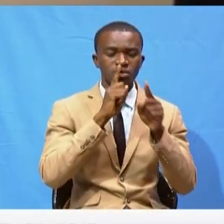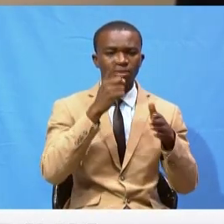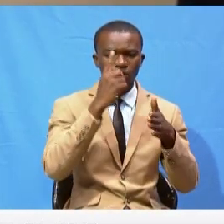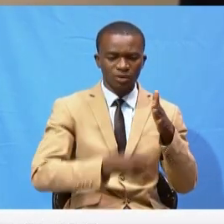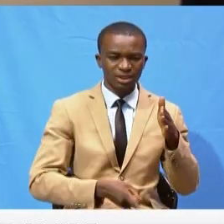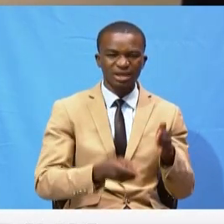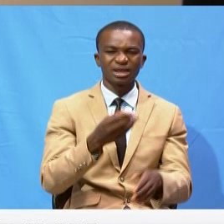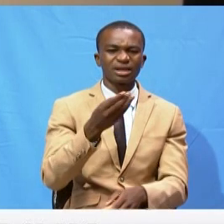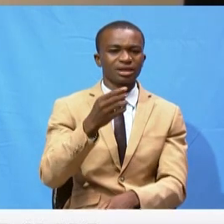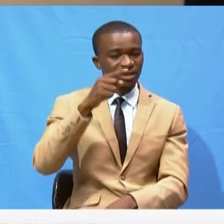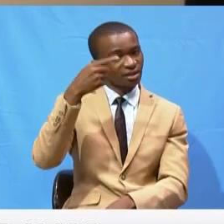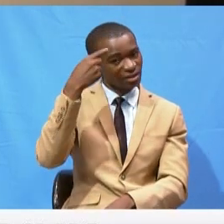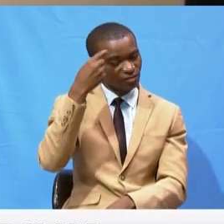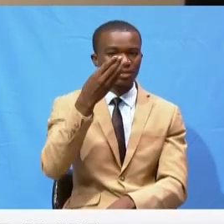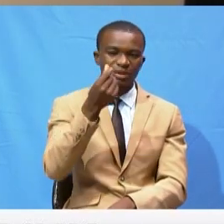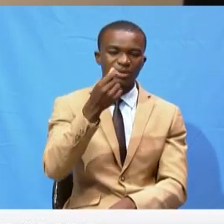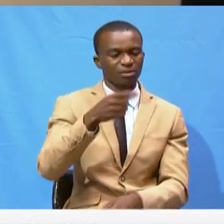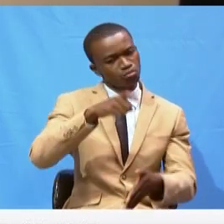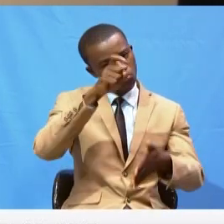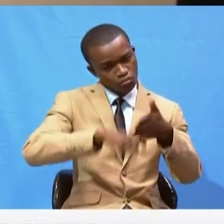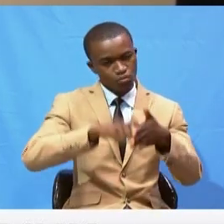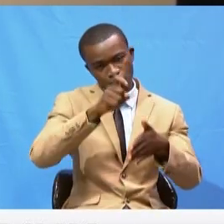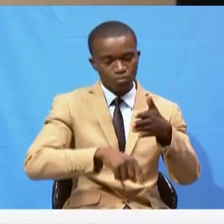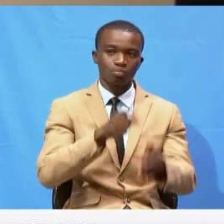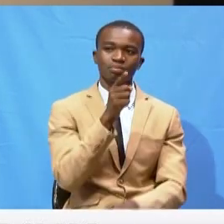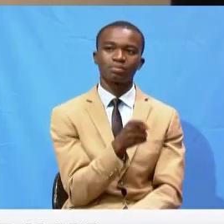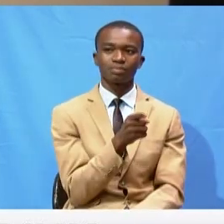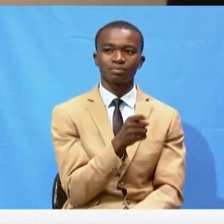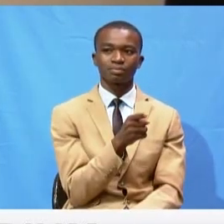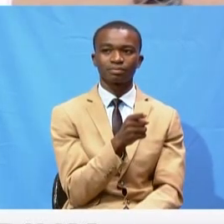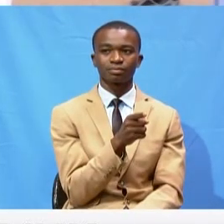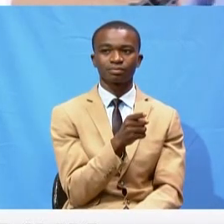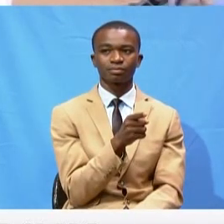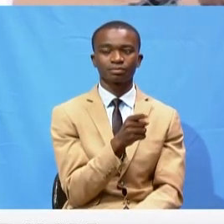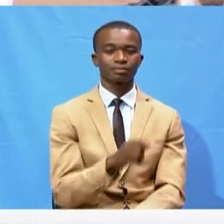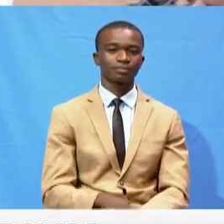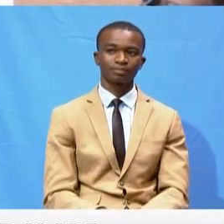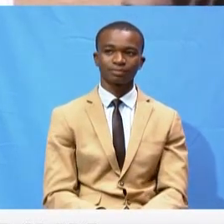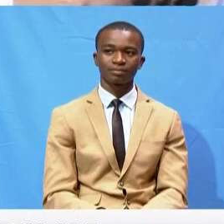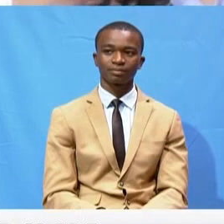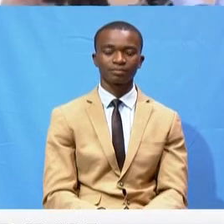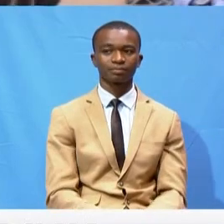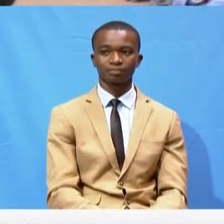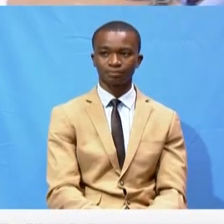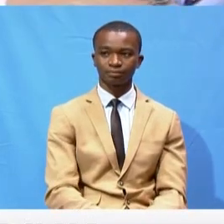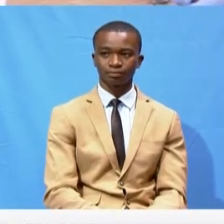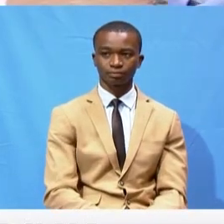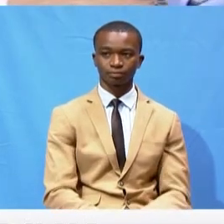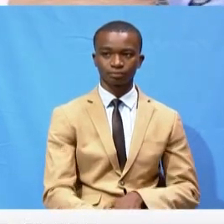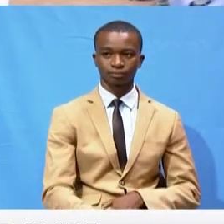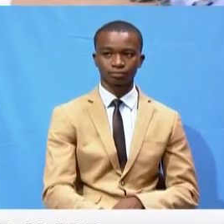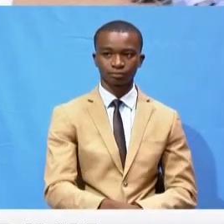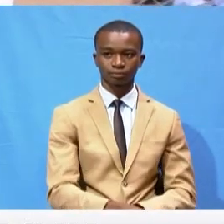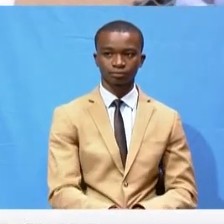resources, taxpayers' money, which goes towards to these projects. David Kachesa for Zanis, in Chipata